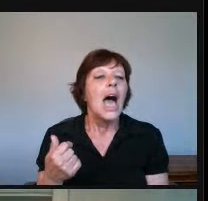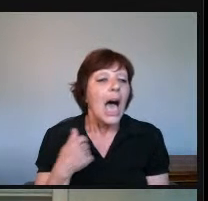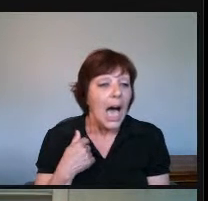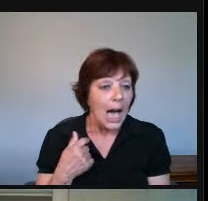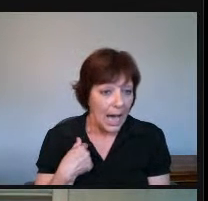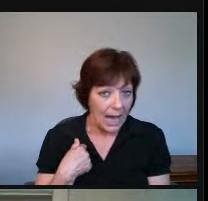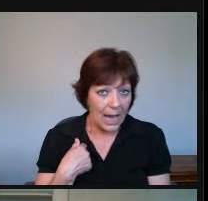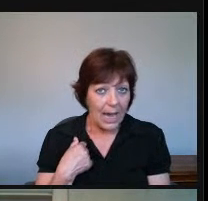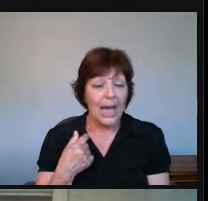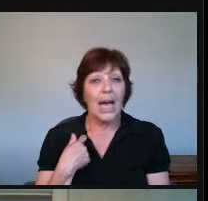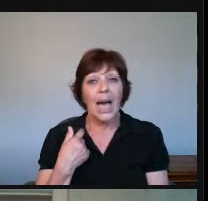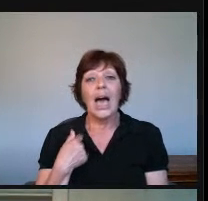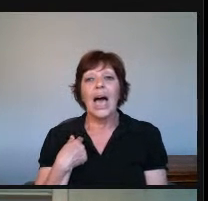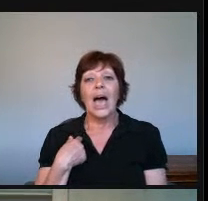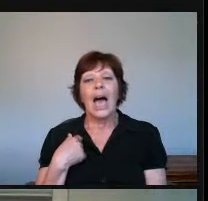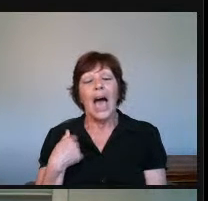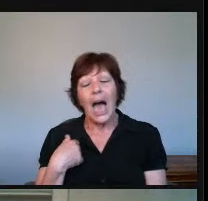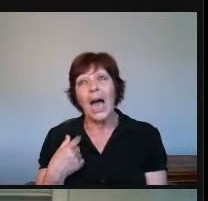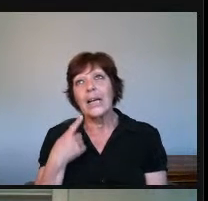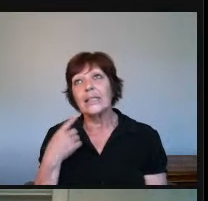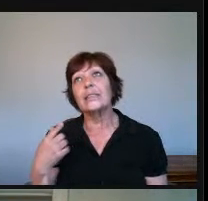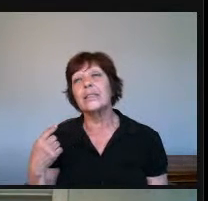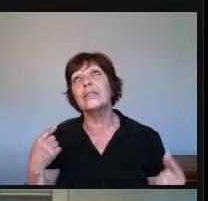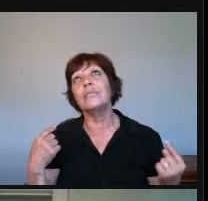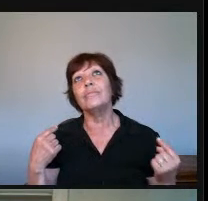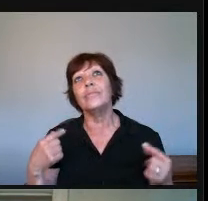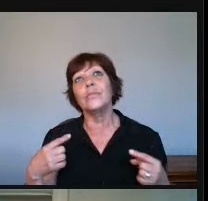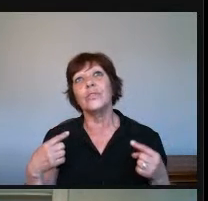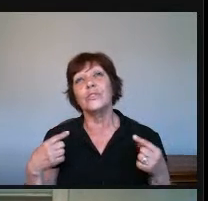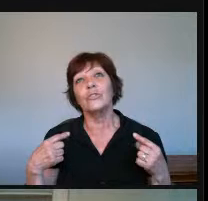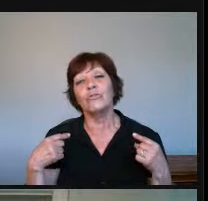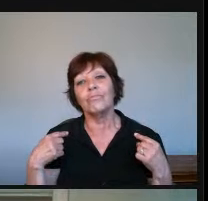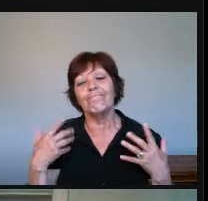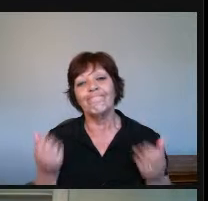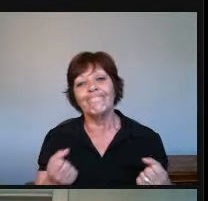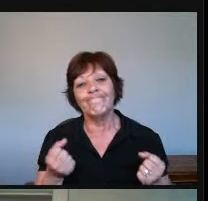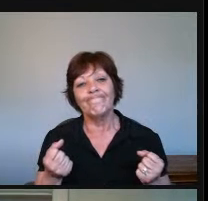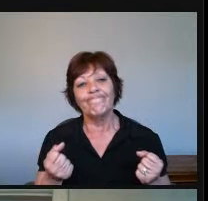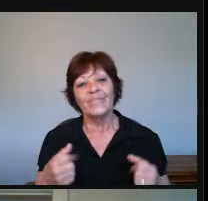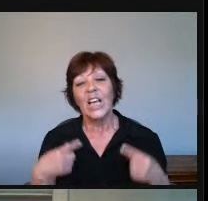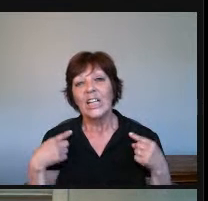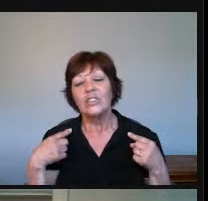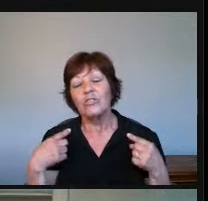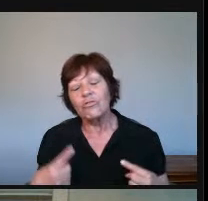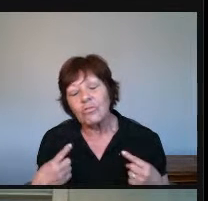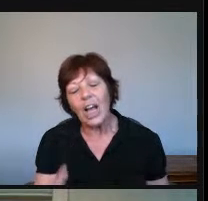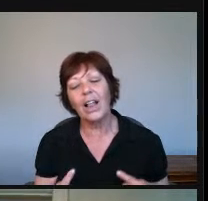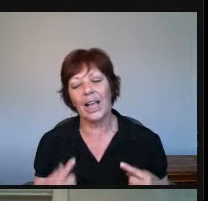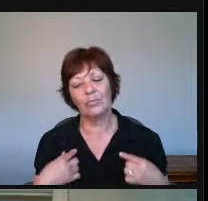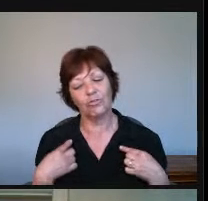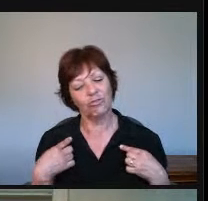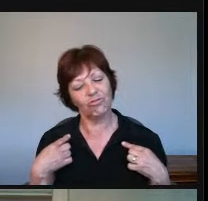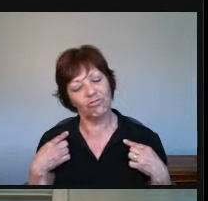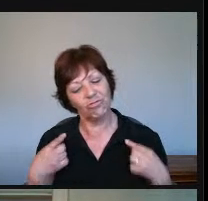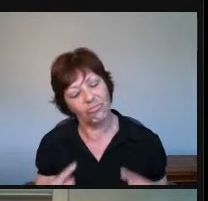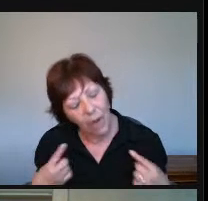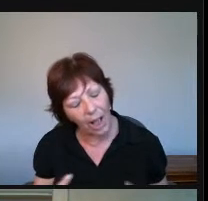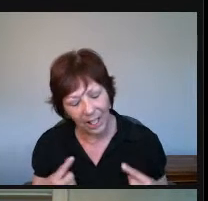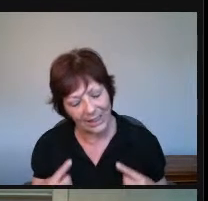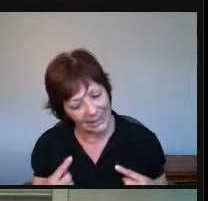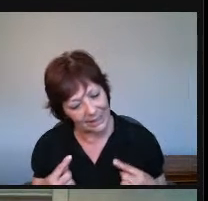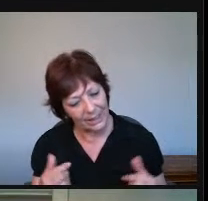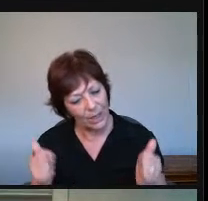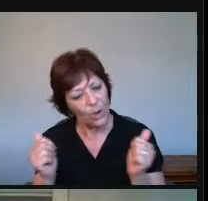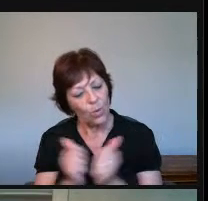I'm struggling, and I don't wish to challenge anybody, but I am struggling